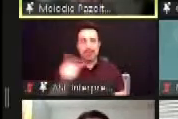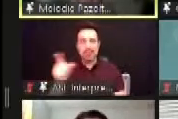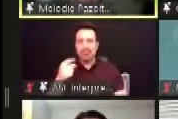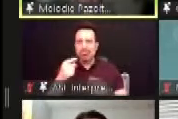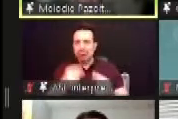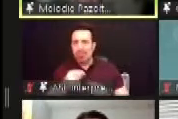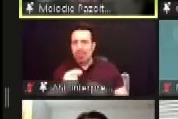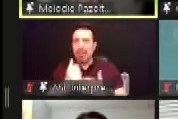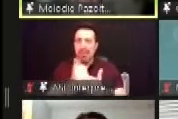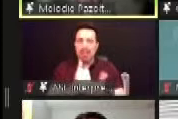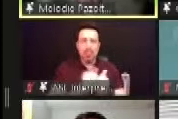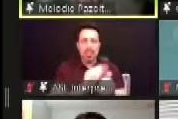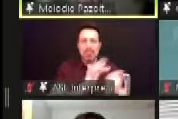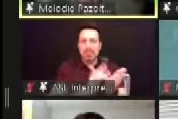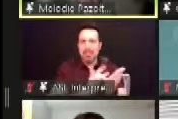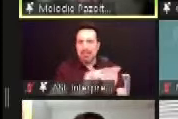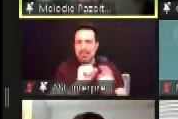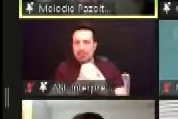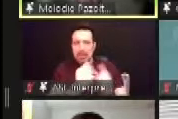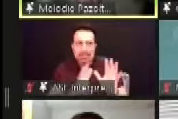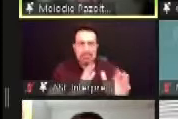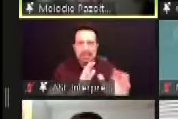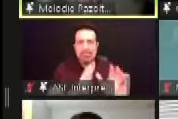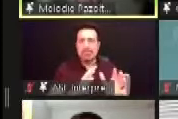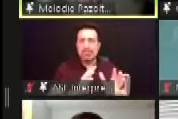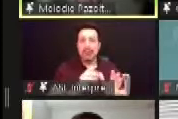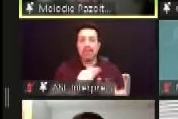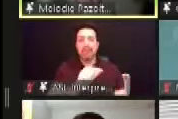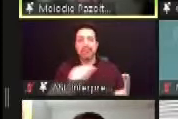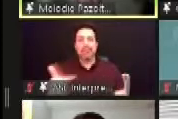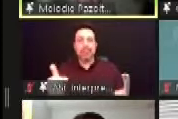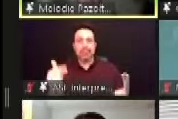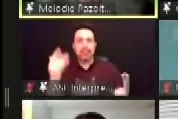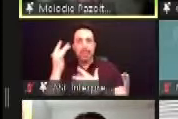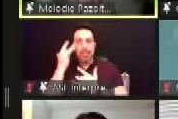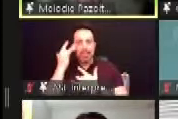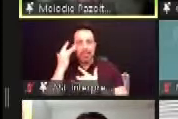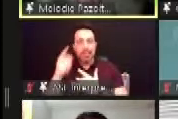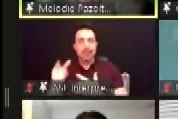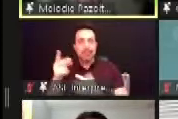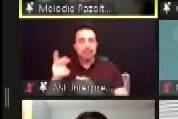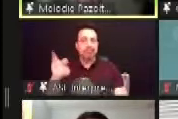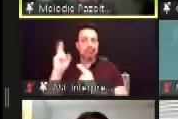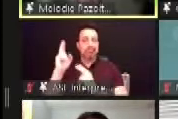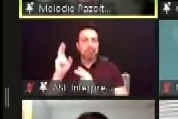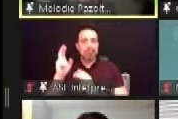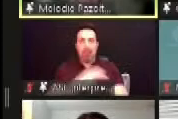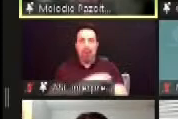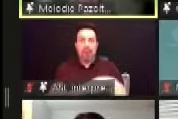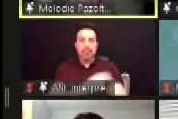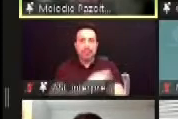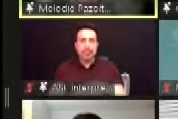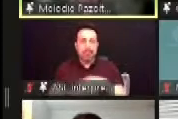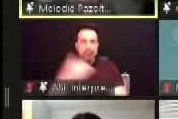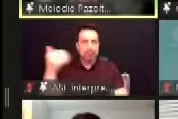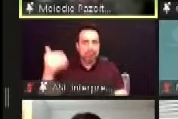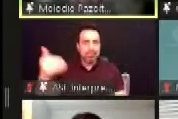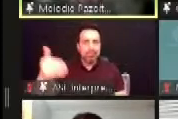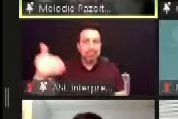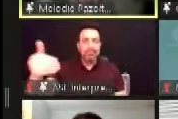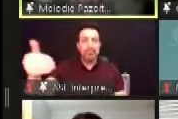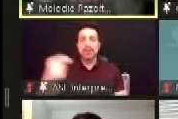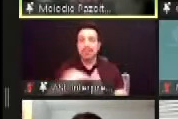with his medical situation. And then she fell ill. She was hospitalized multiple times,